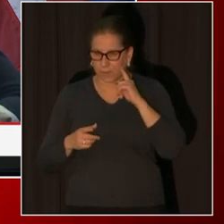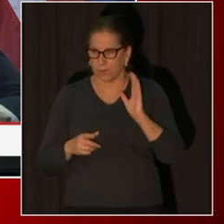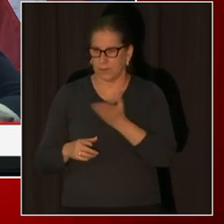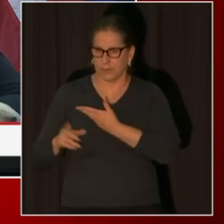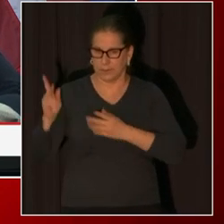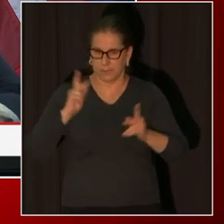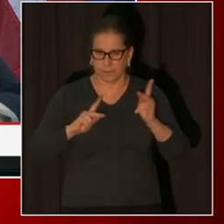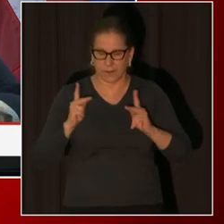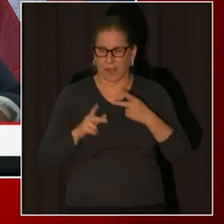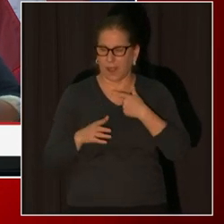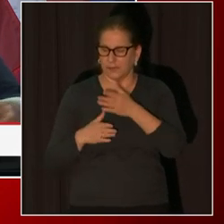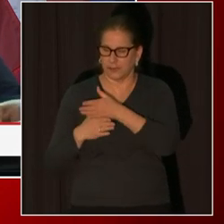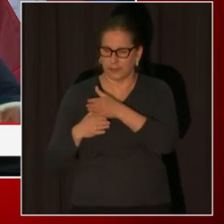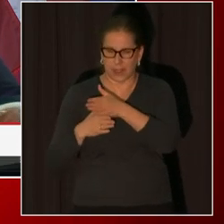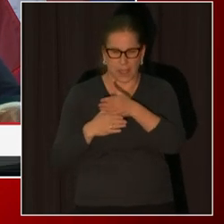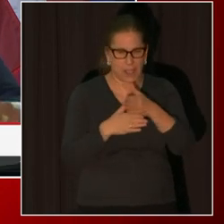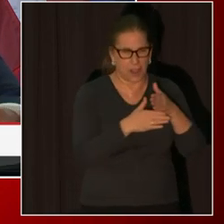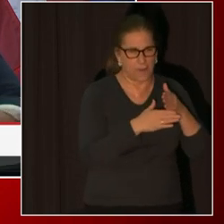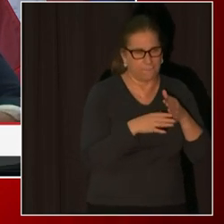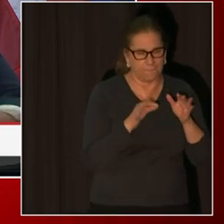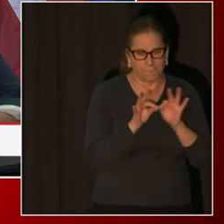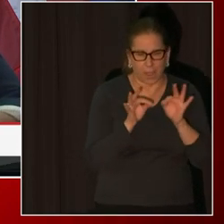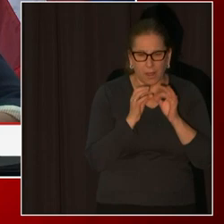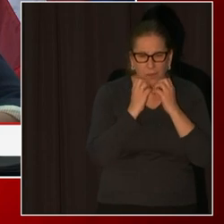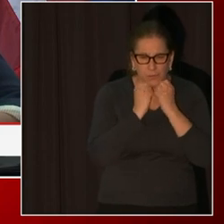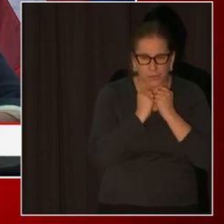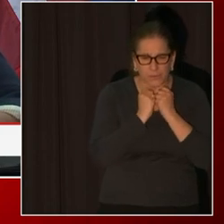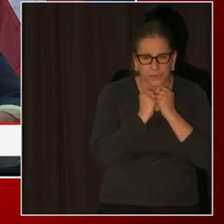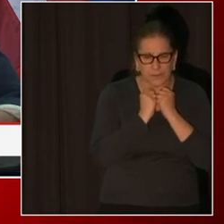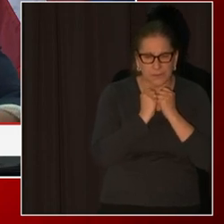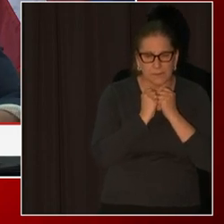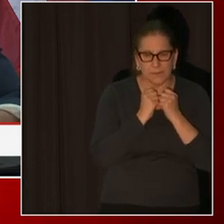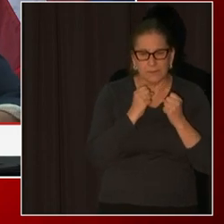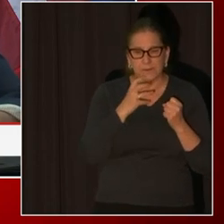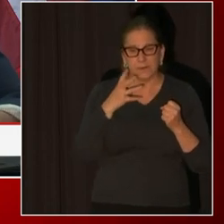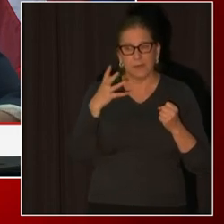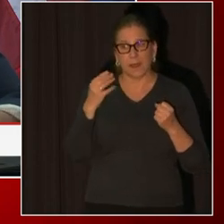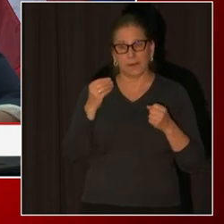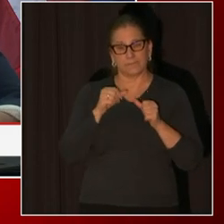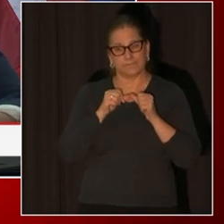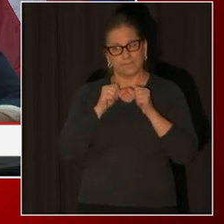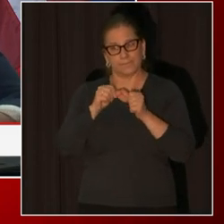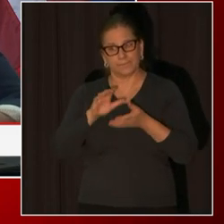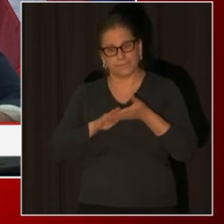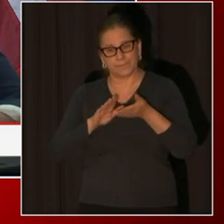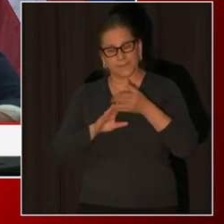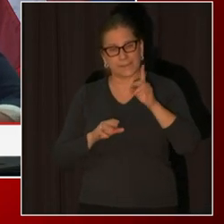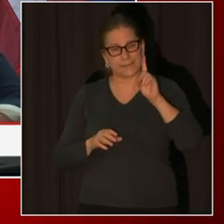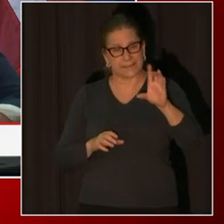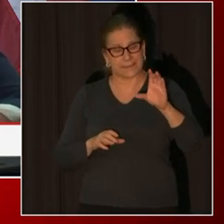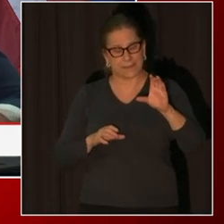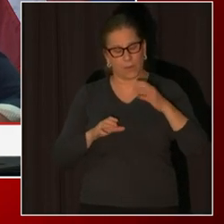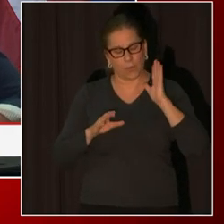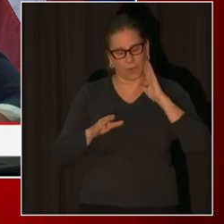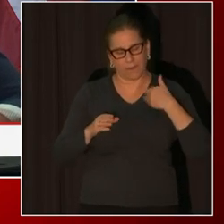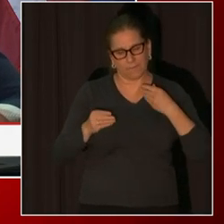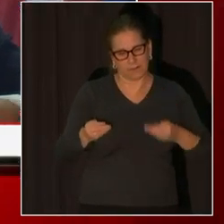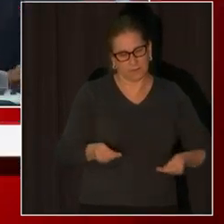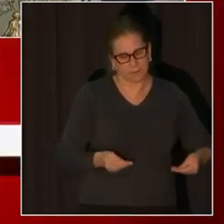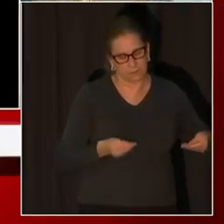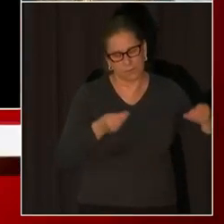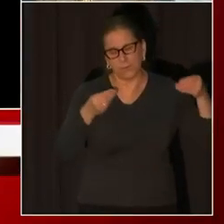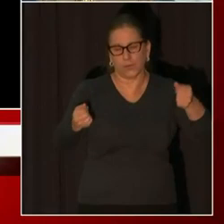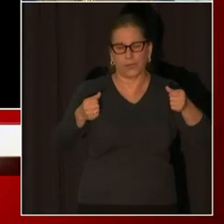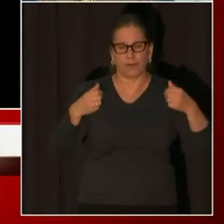an efficient recovery. We know that in addition to the public health emergency, the pandemic